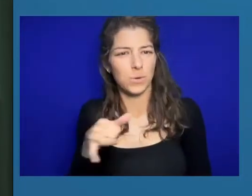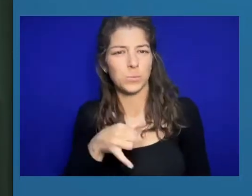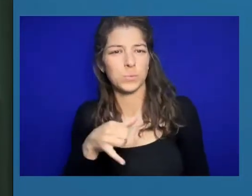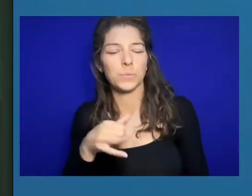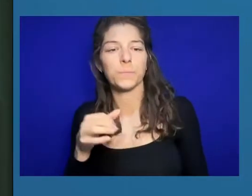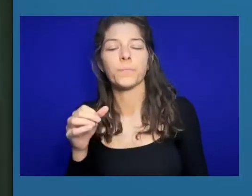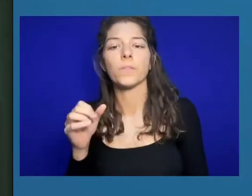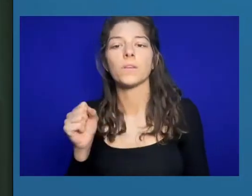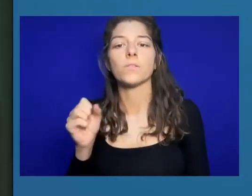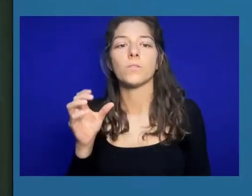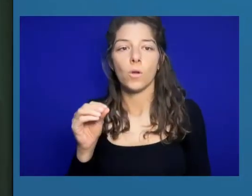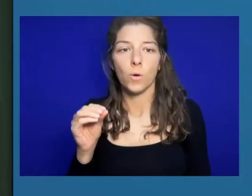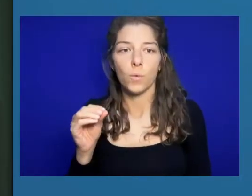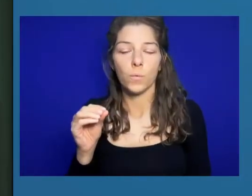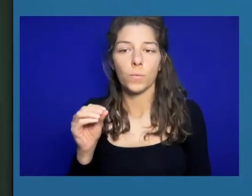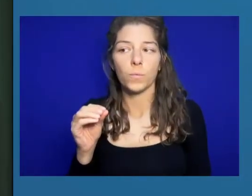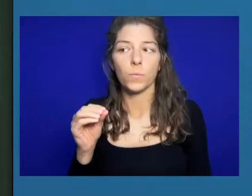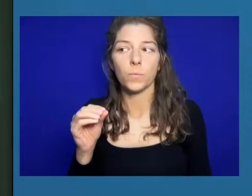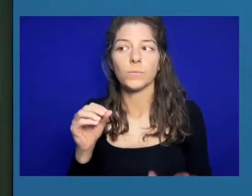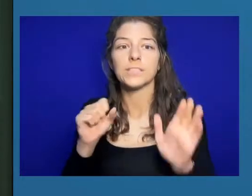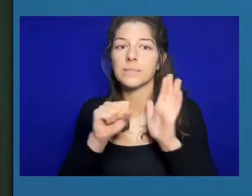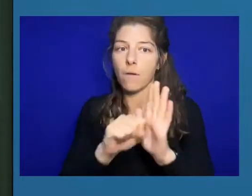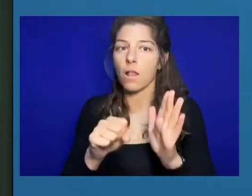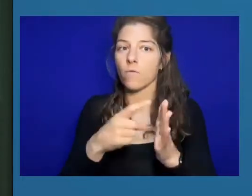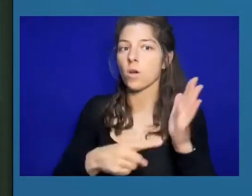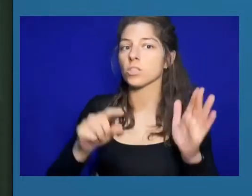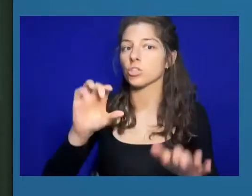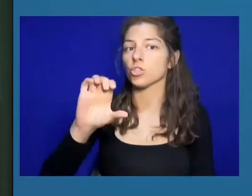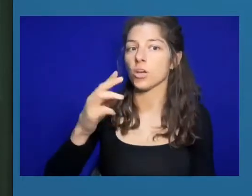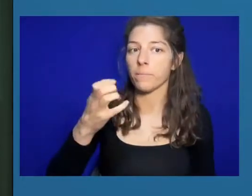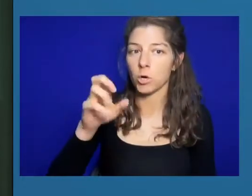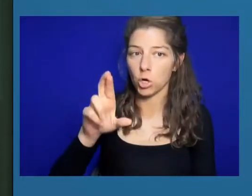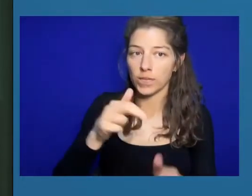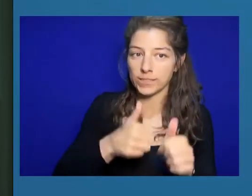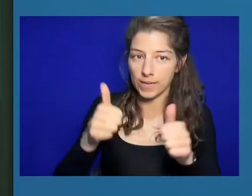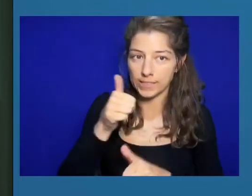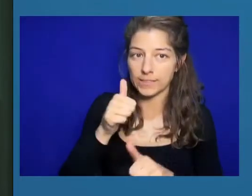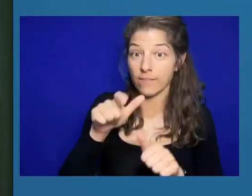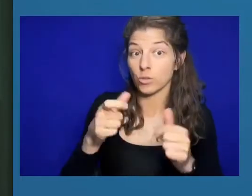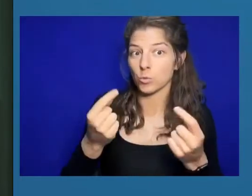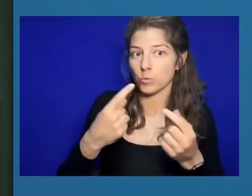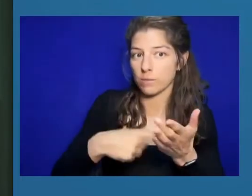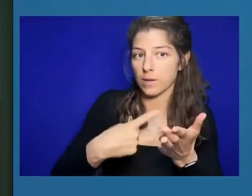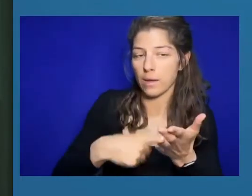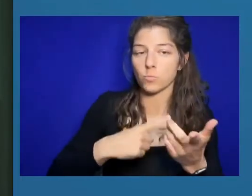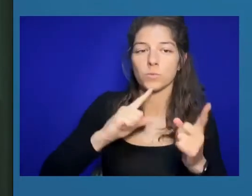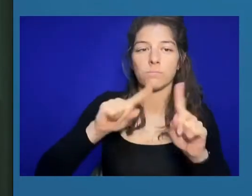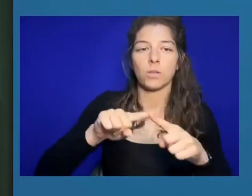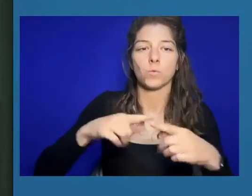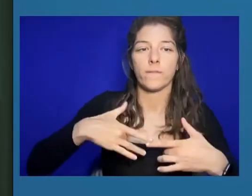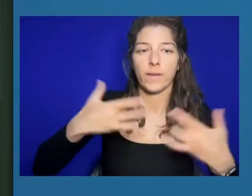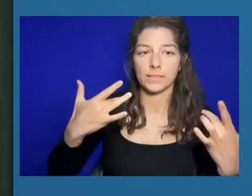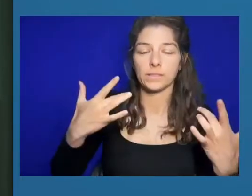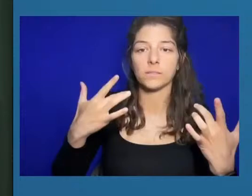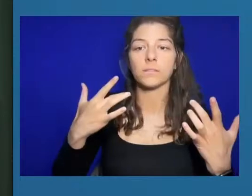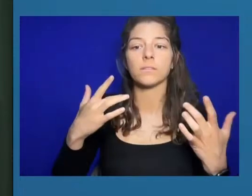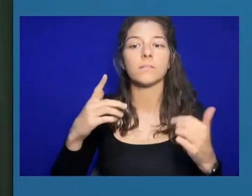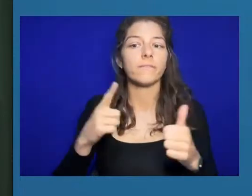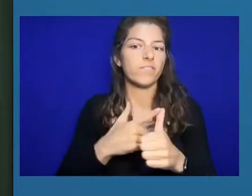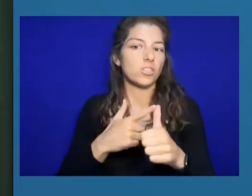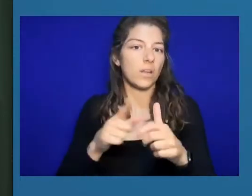So, symbolic of what chamber execs and governors have to do sometimes in response to events, the first minute I got here, I went